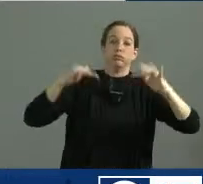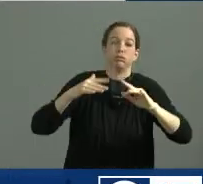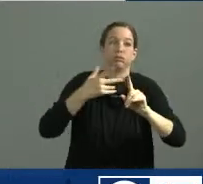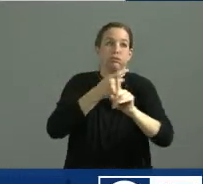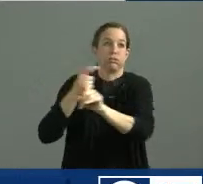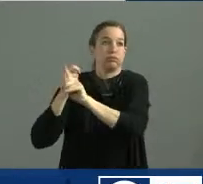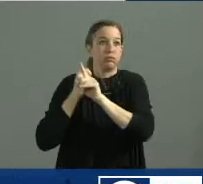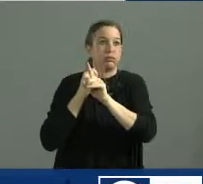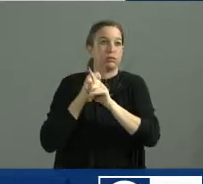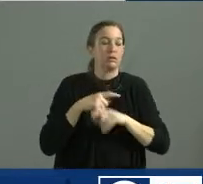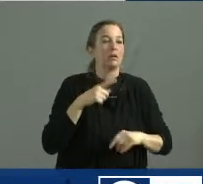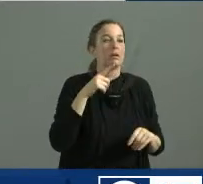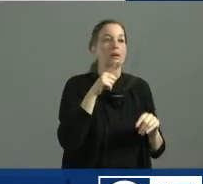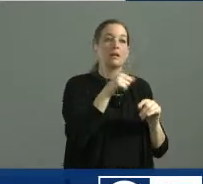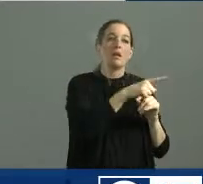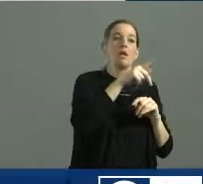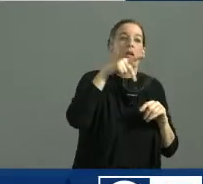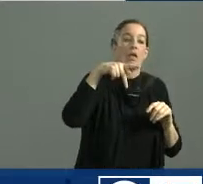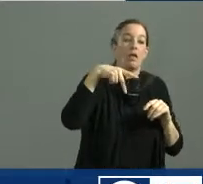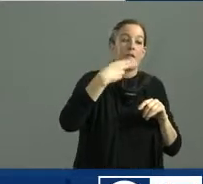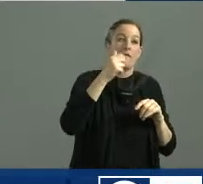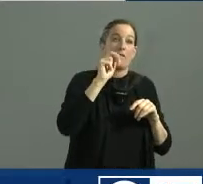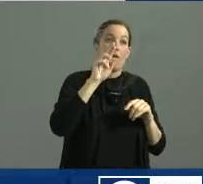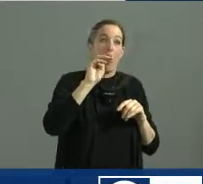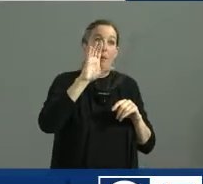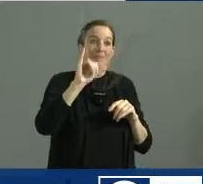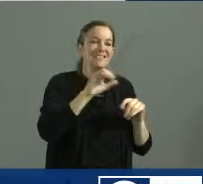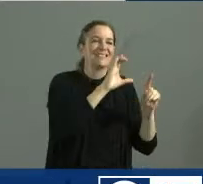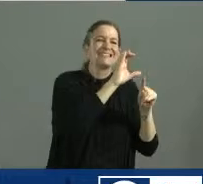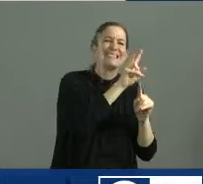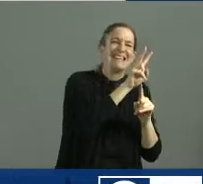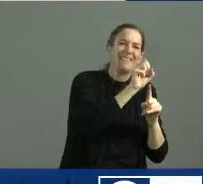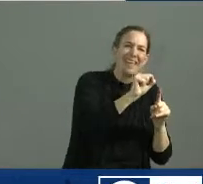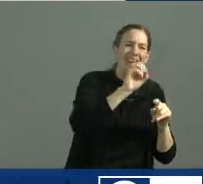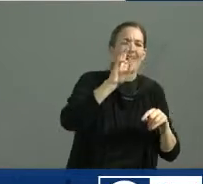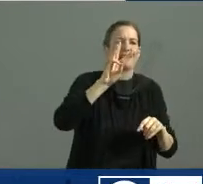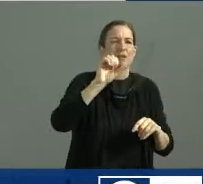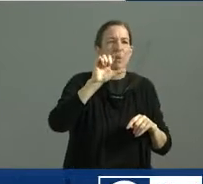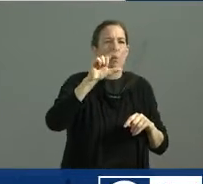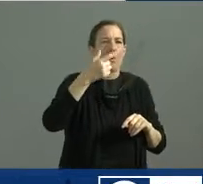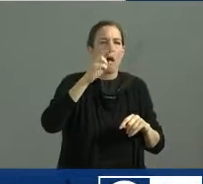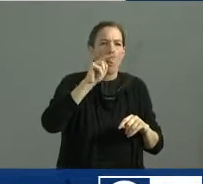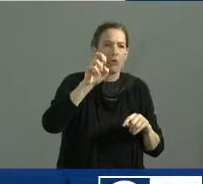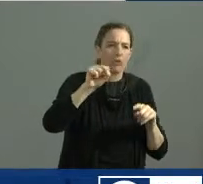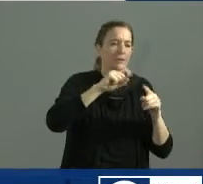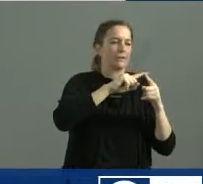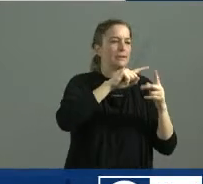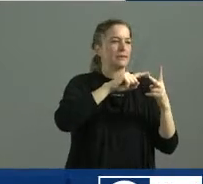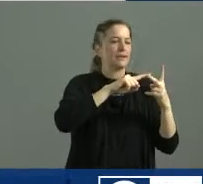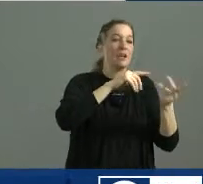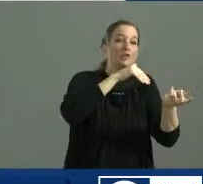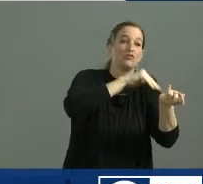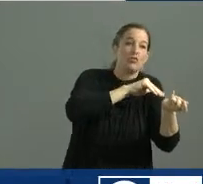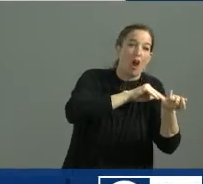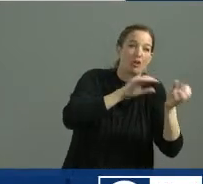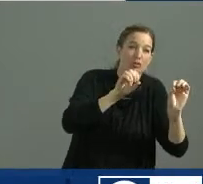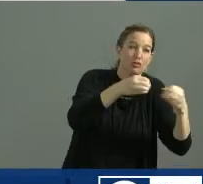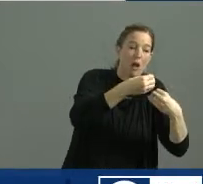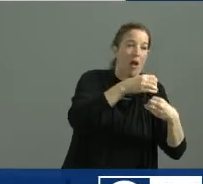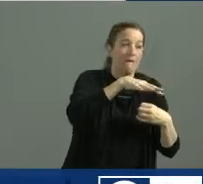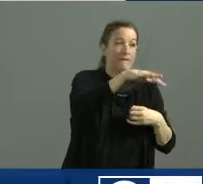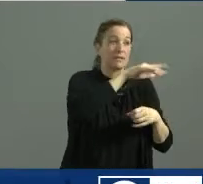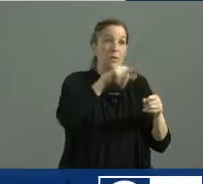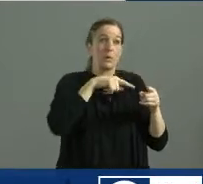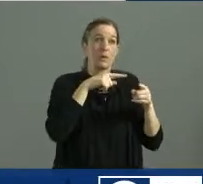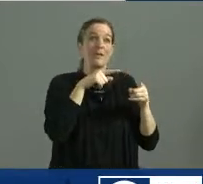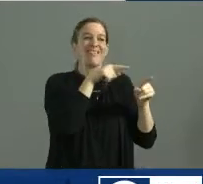offices, once it becomes available, have a lot of, they have a lot of power to push out vaccines pretty quickly